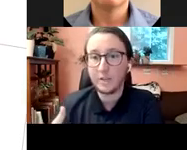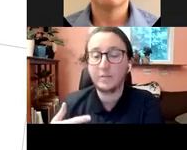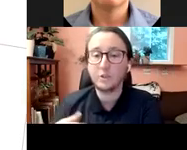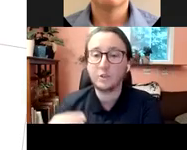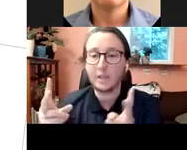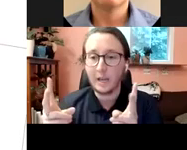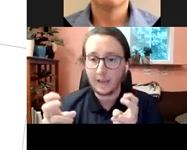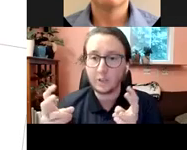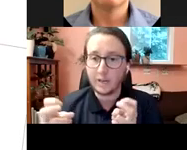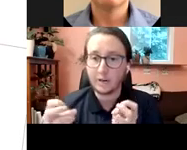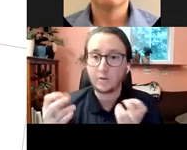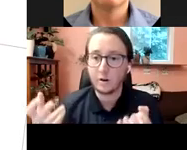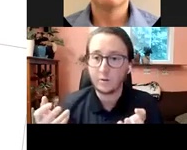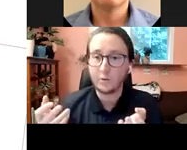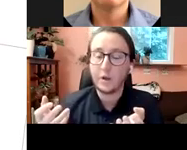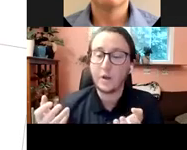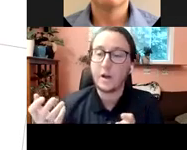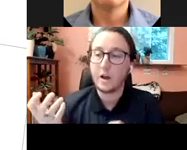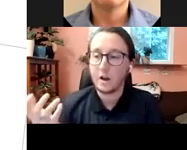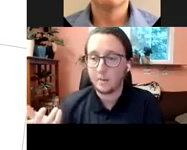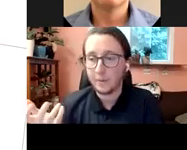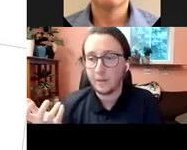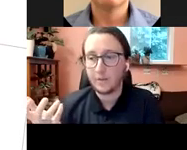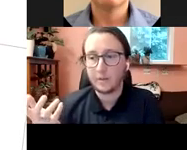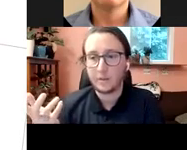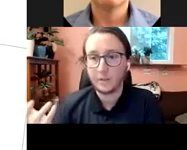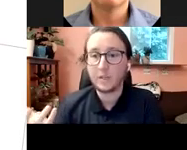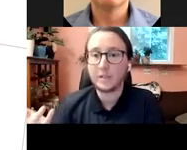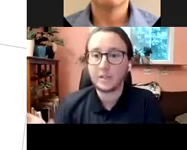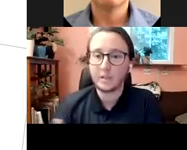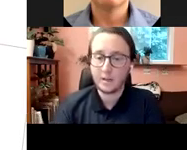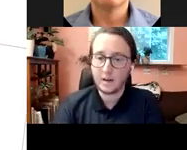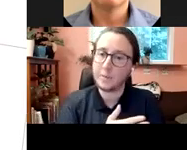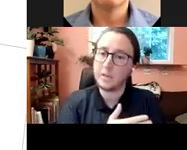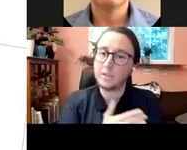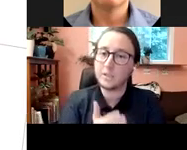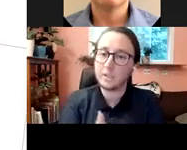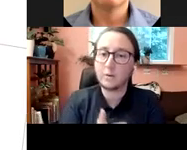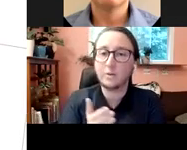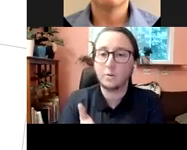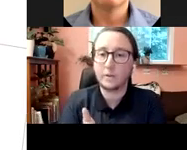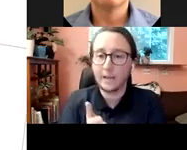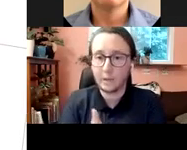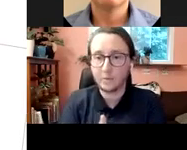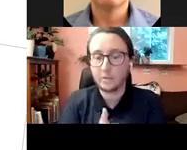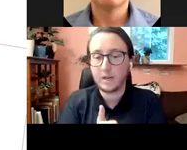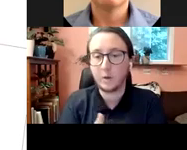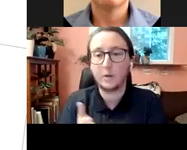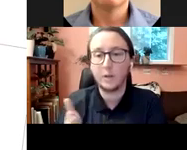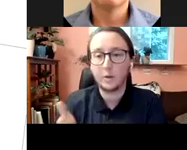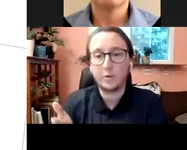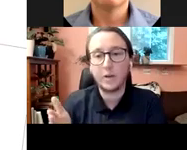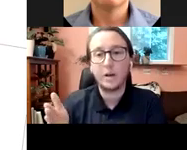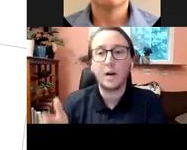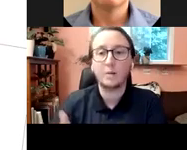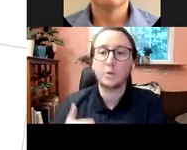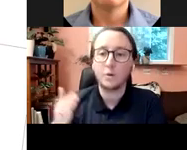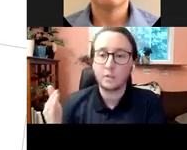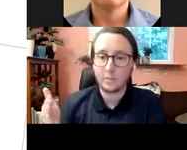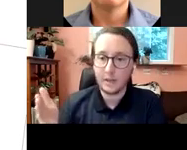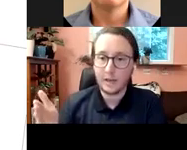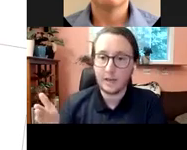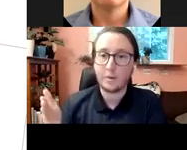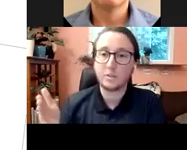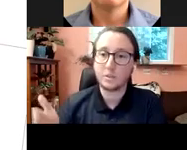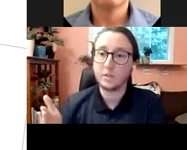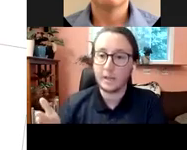until they eventually aged out of the clinic, because the clinic was only able to help youth. So once